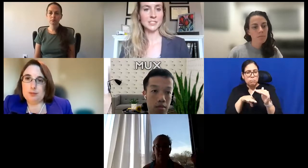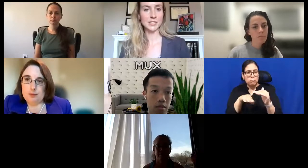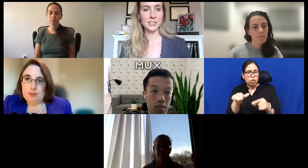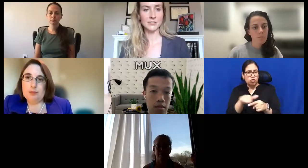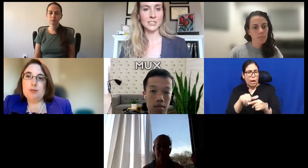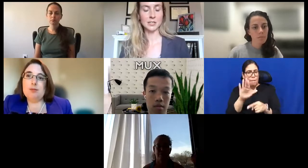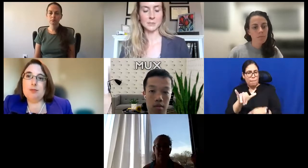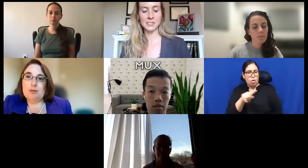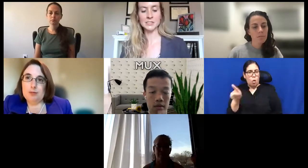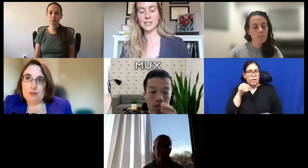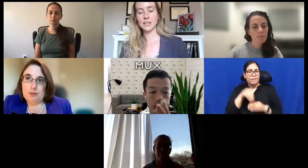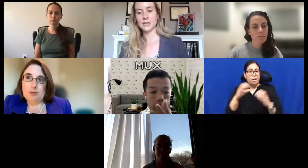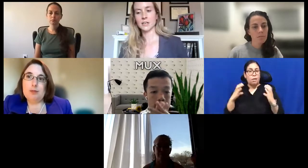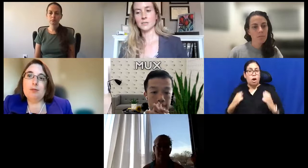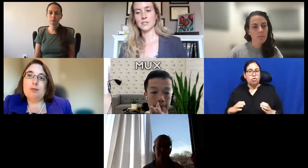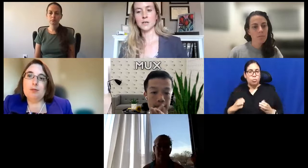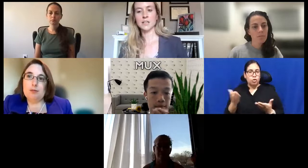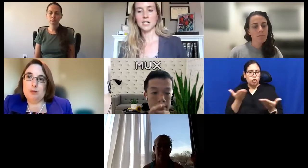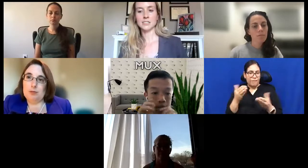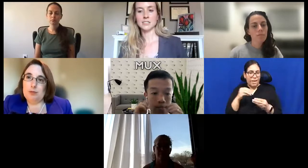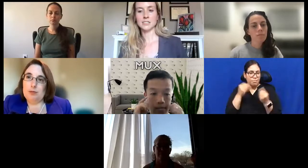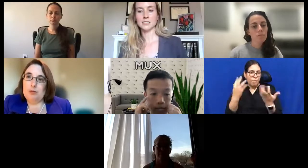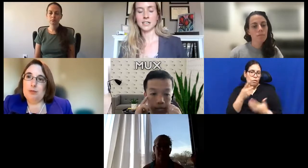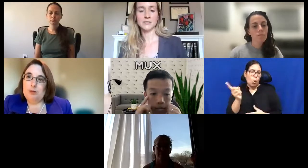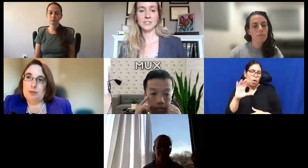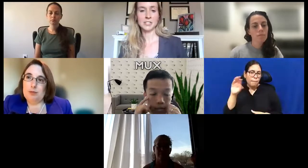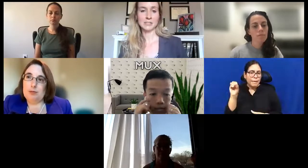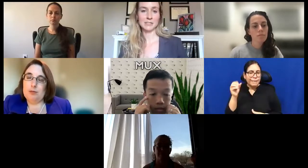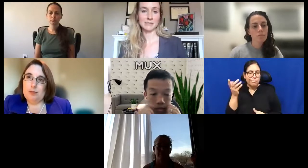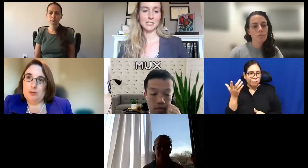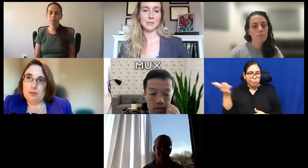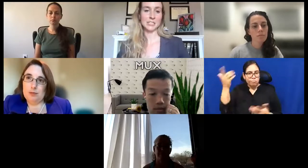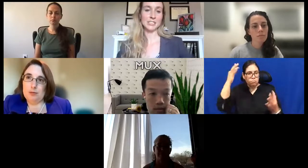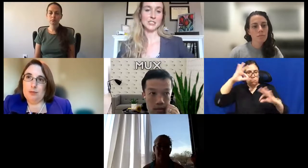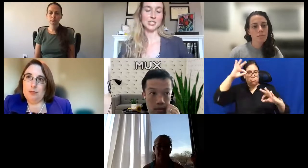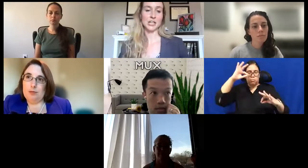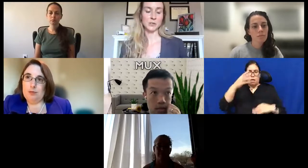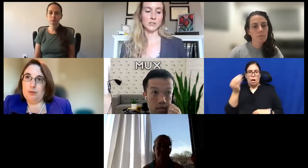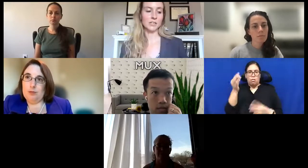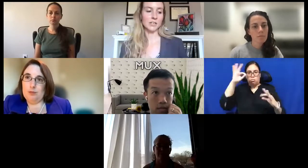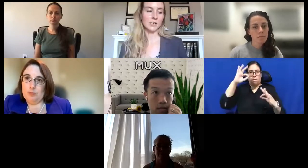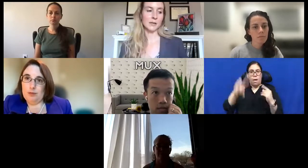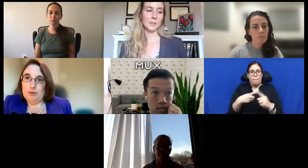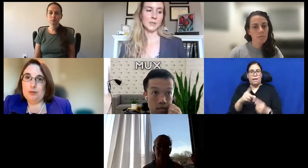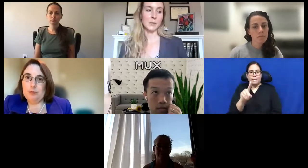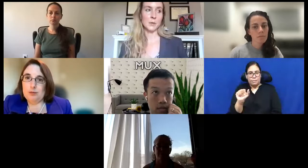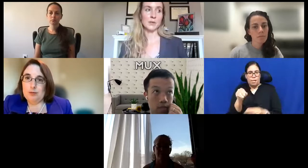customer service at a lot of these companies, as well as the lack of understanding about disability in general,